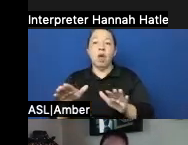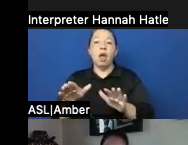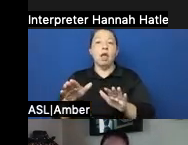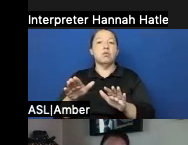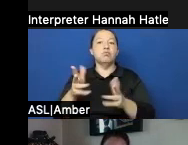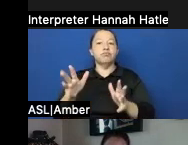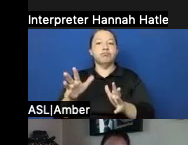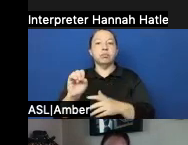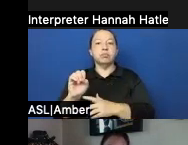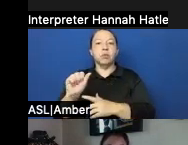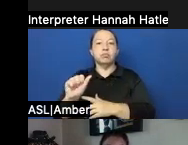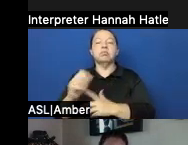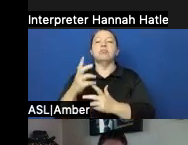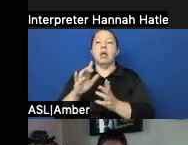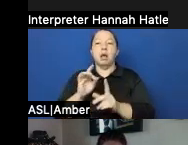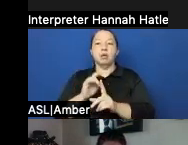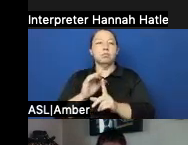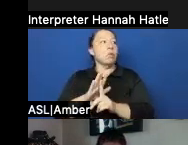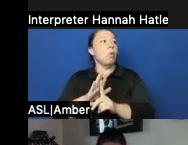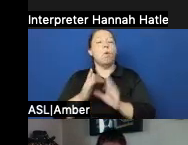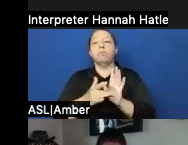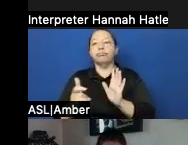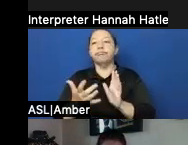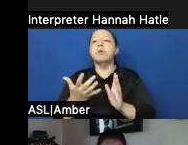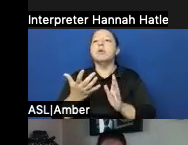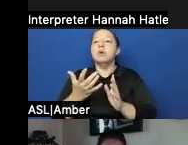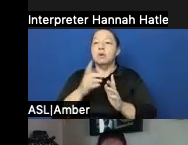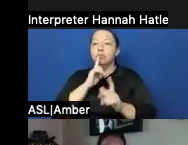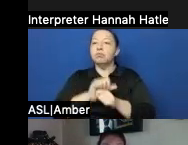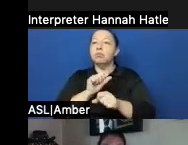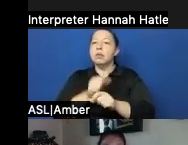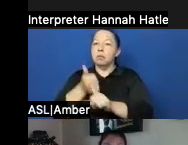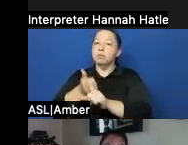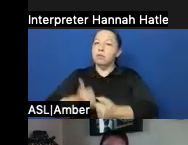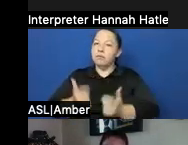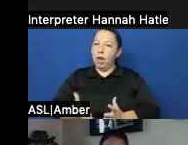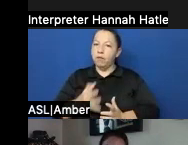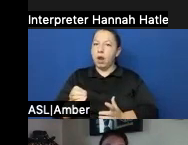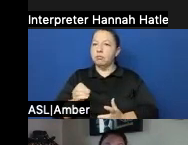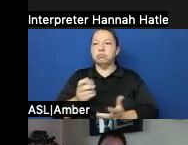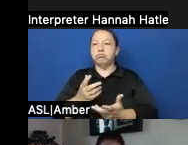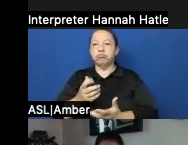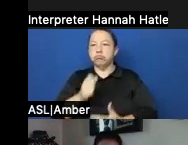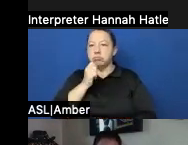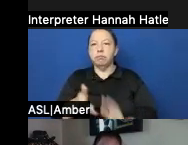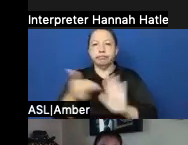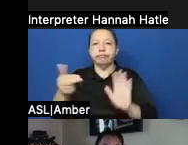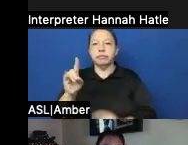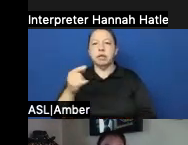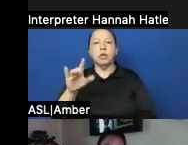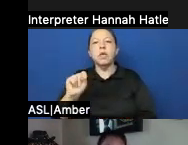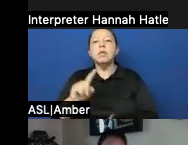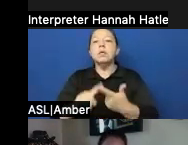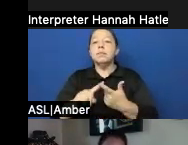delinquent. If youth do engage in conduct that relates to being hired or offering to be hired or agreeing to be hired by